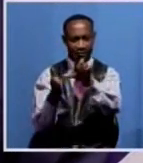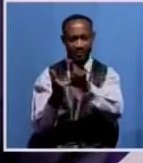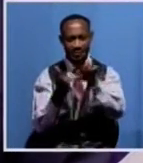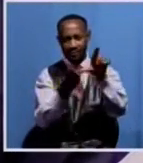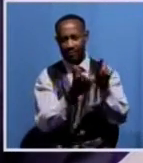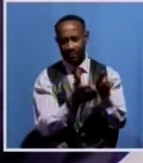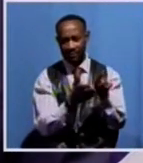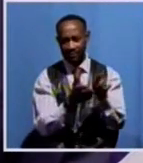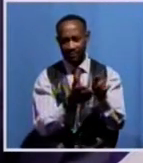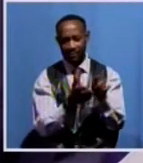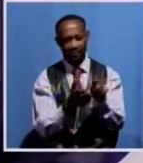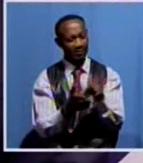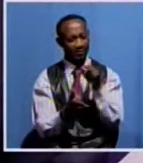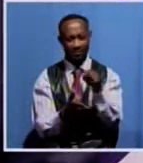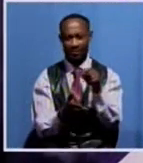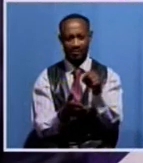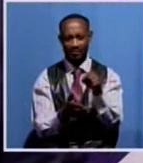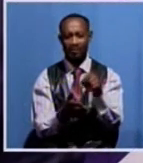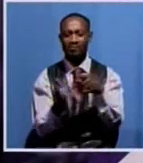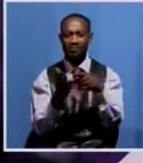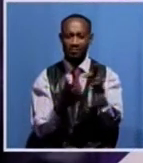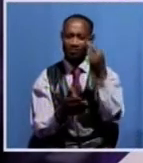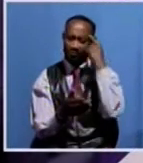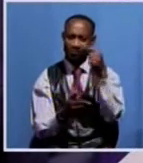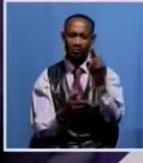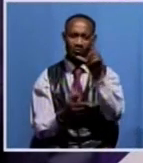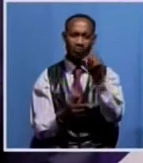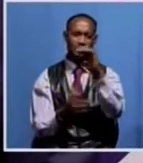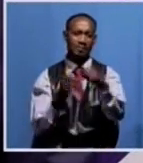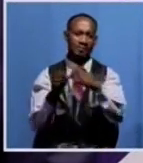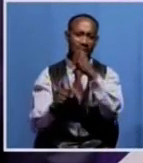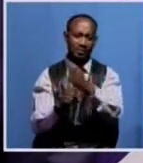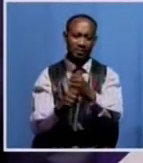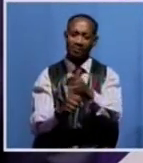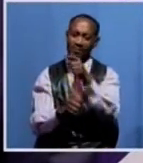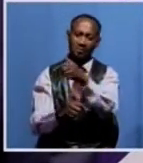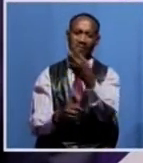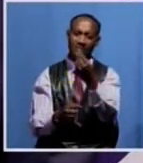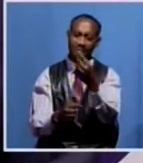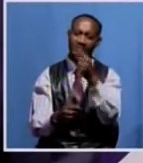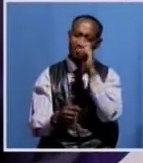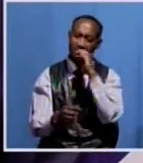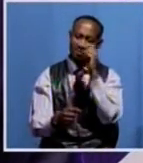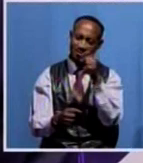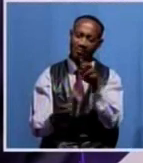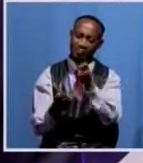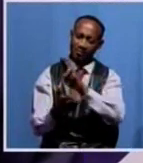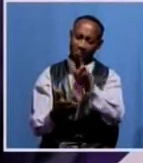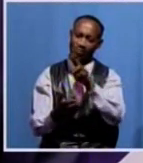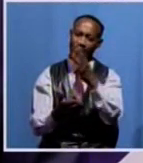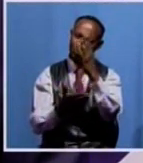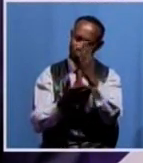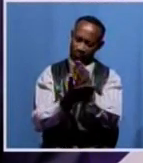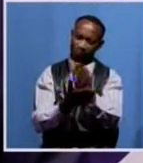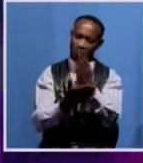example, that gives me additional room, and that releases resources which then we can use to meet some of the other challenges that we are talking